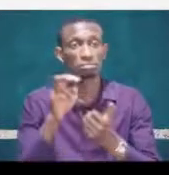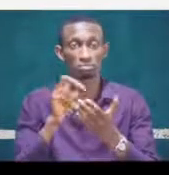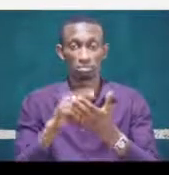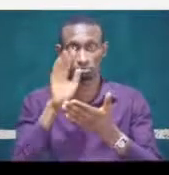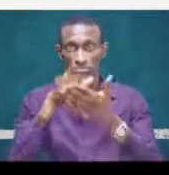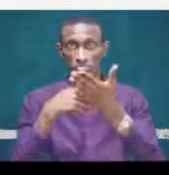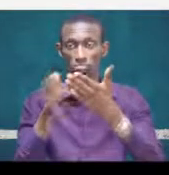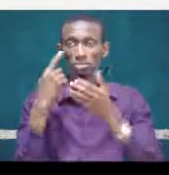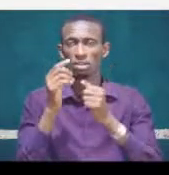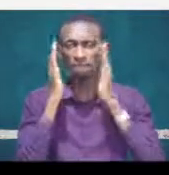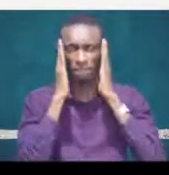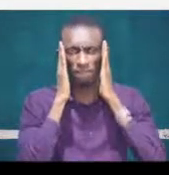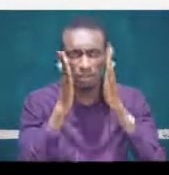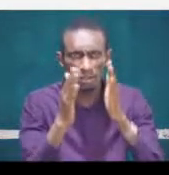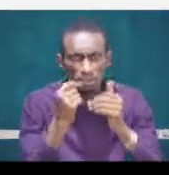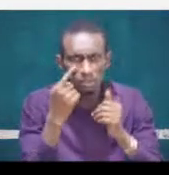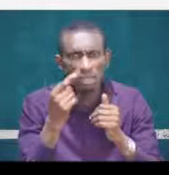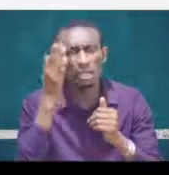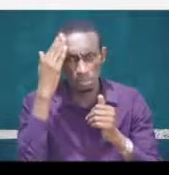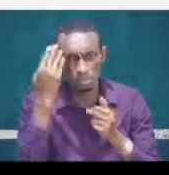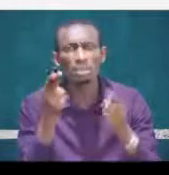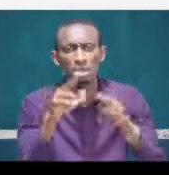there and be able to see exactly what's going on.